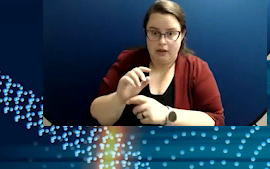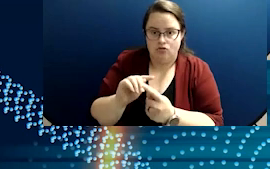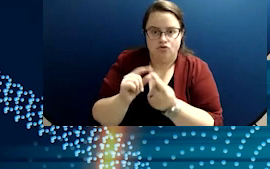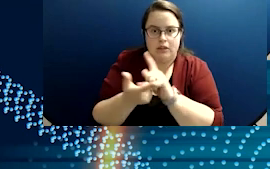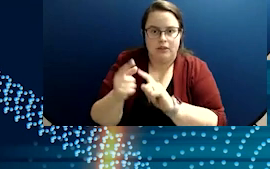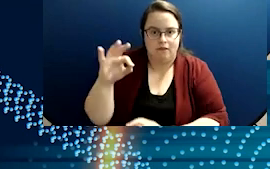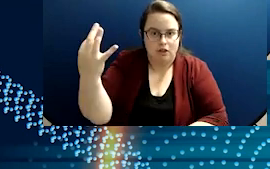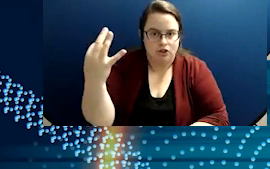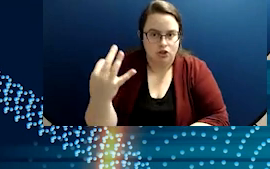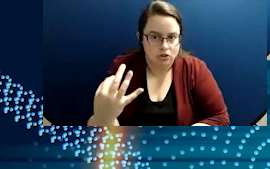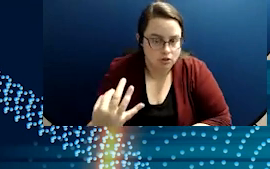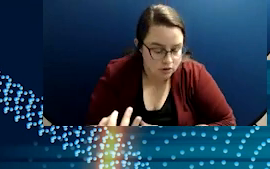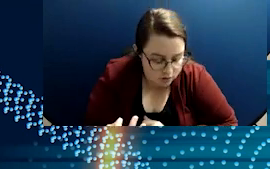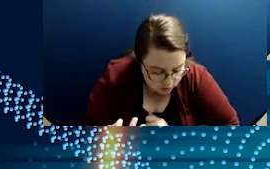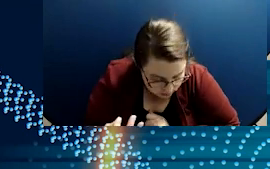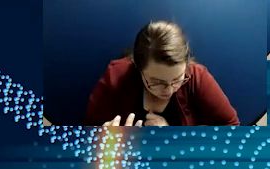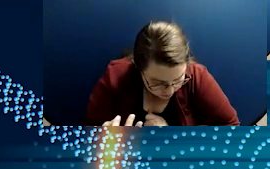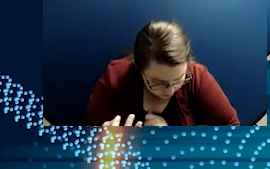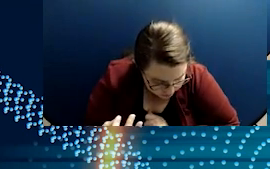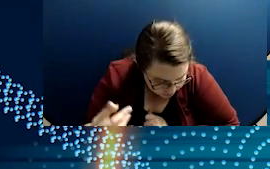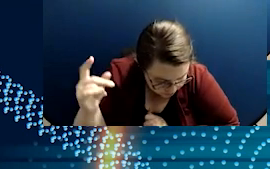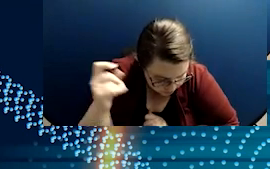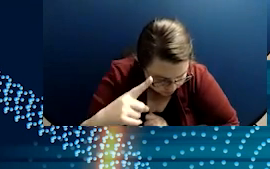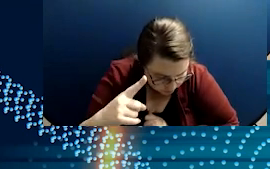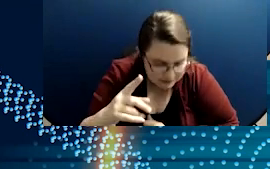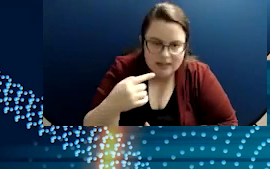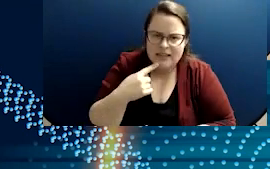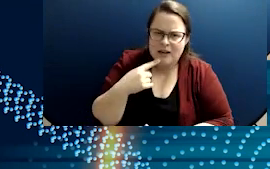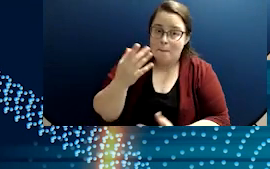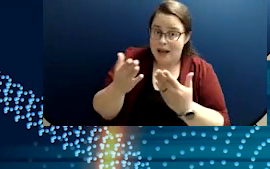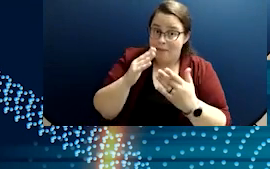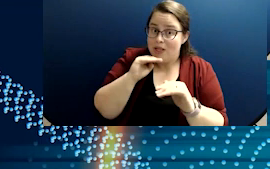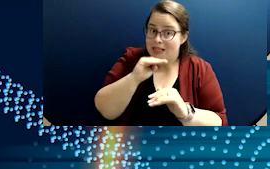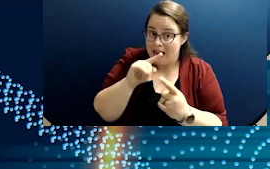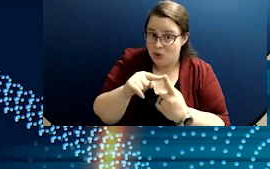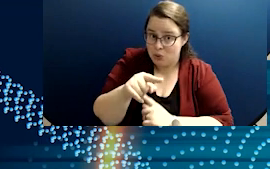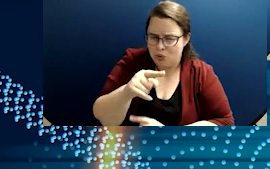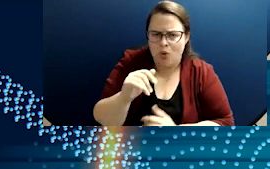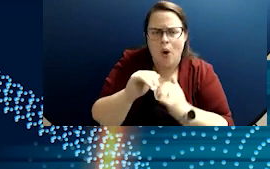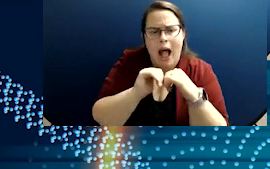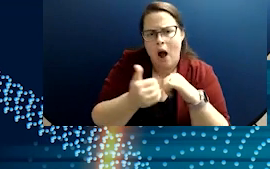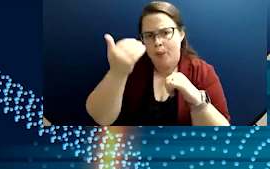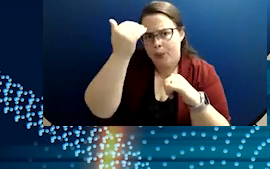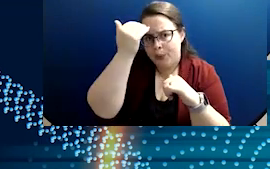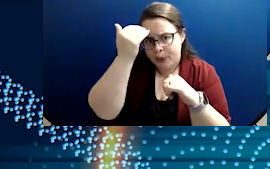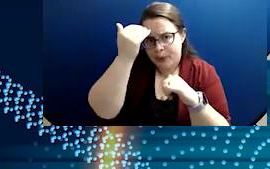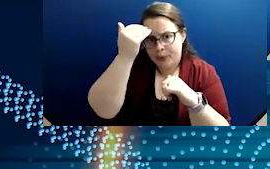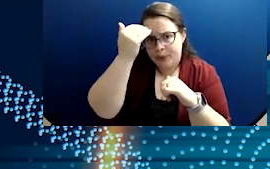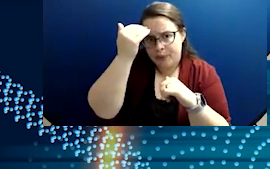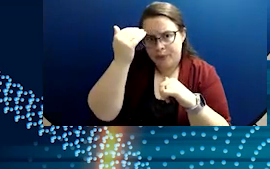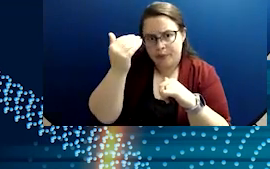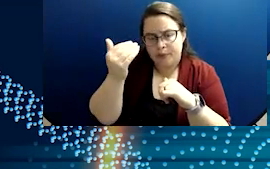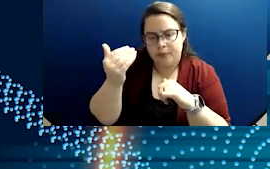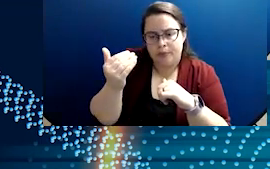To your earlier point though, that it might lie to you. Yeah. So how do you know that even with them saying